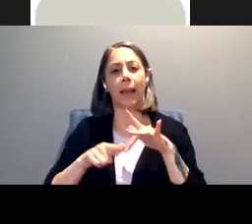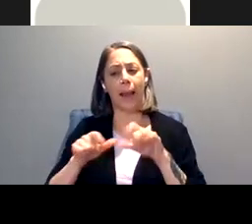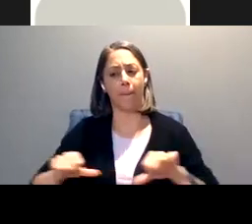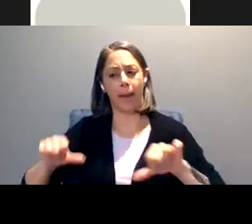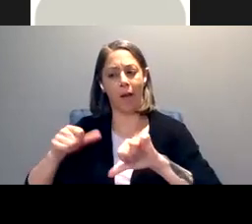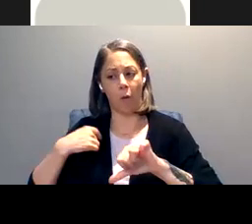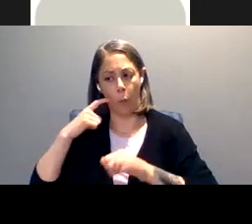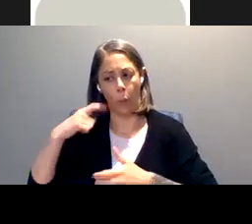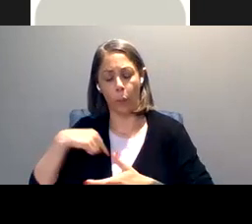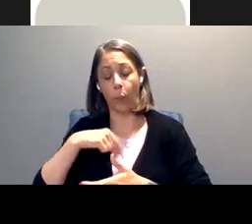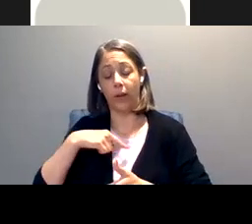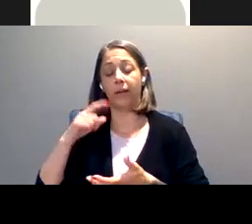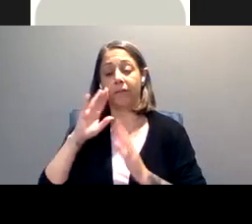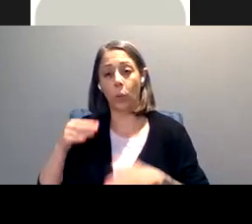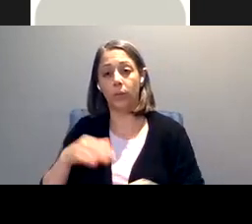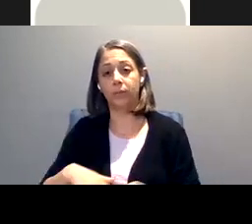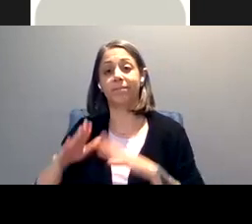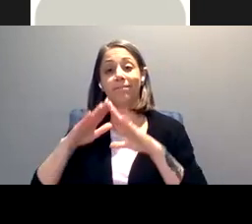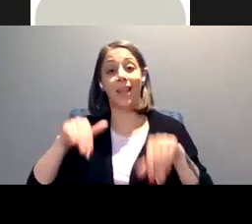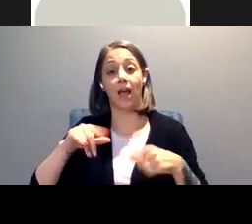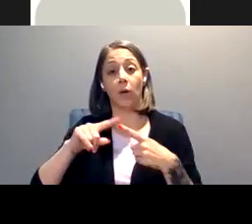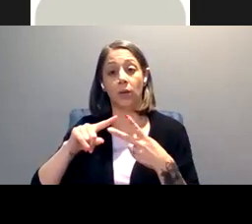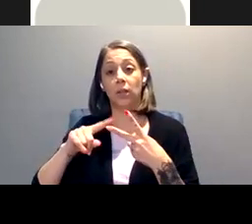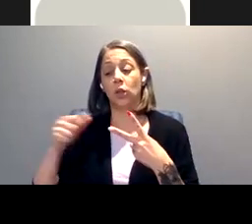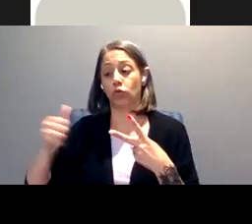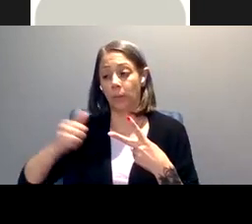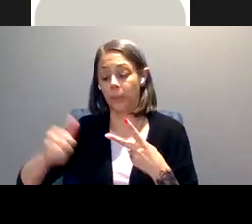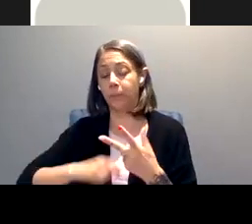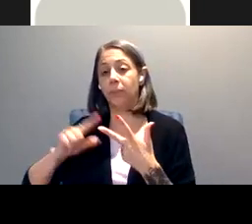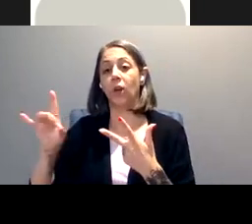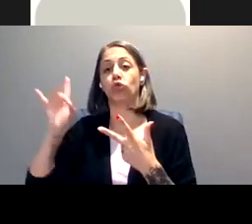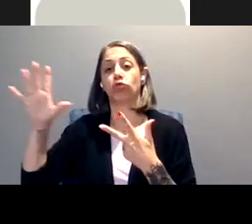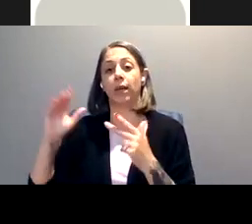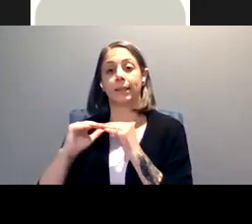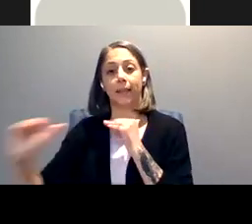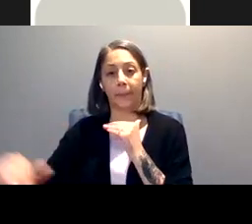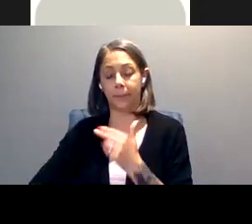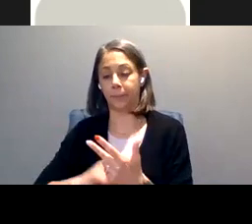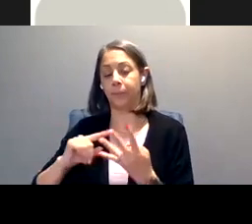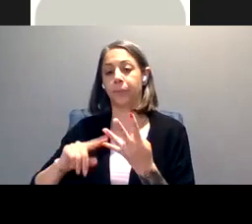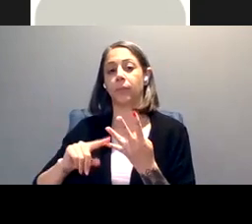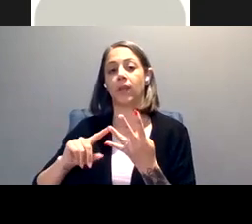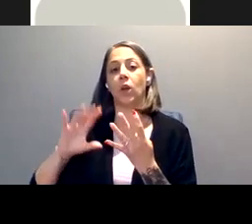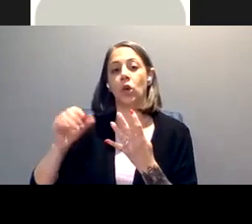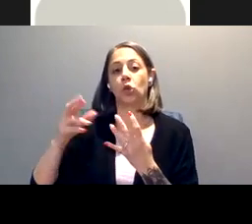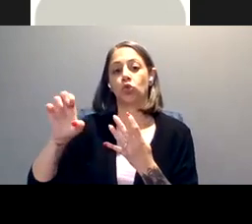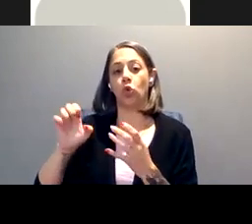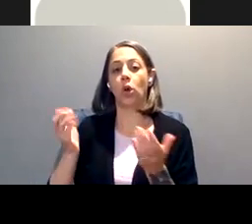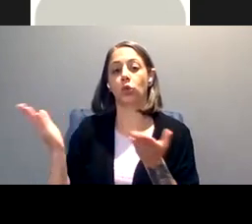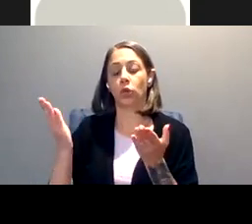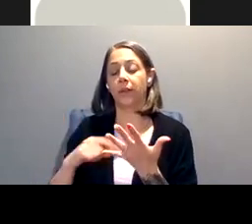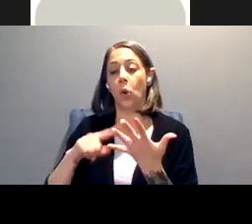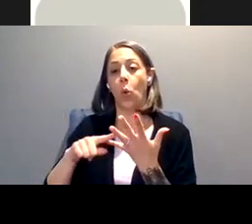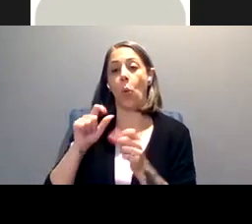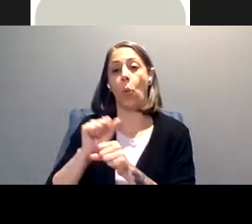focus on are housing, transportation, crisis stabilization, chore services, and